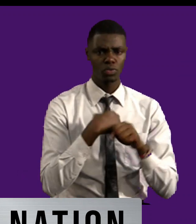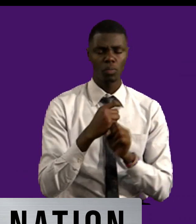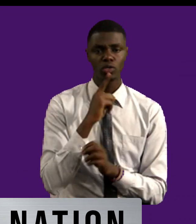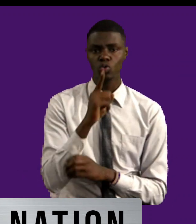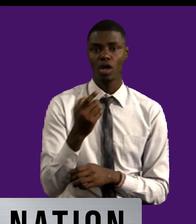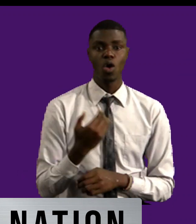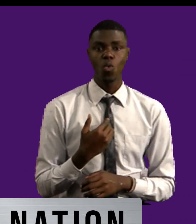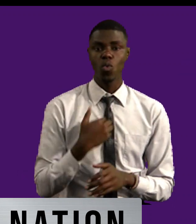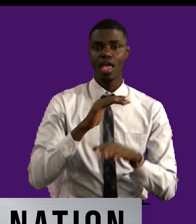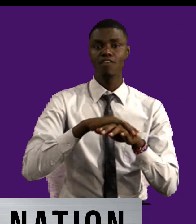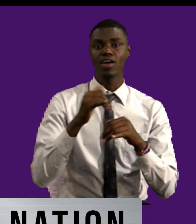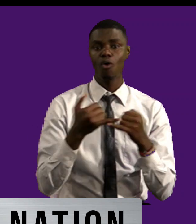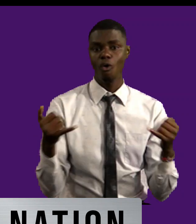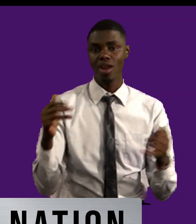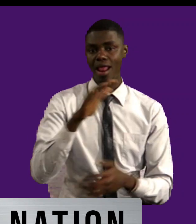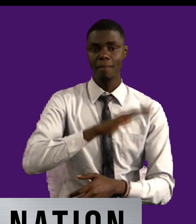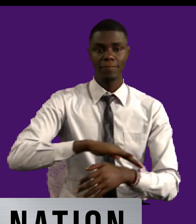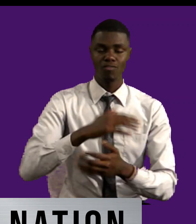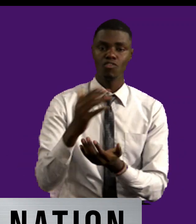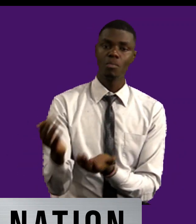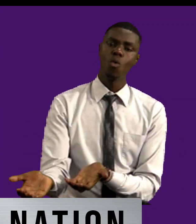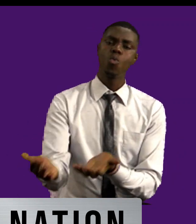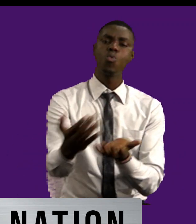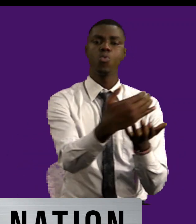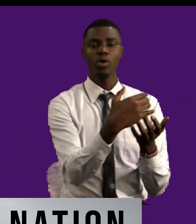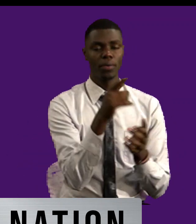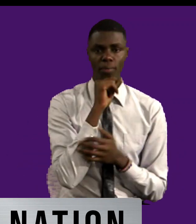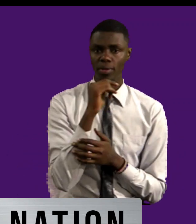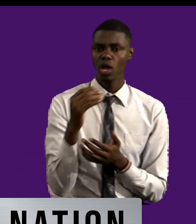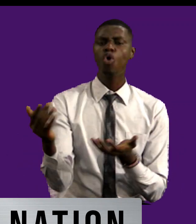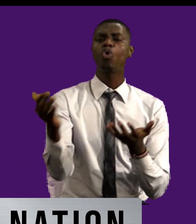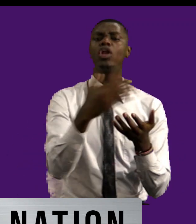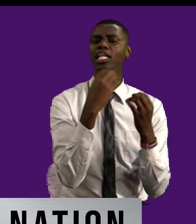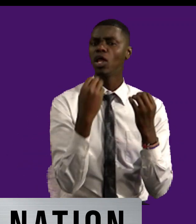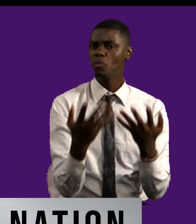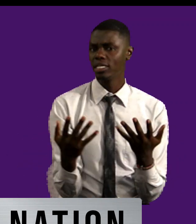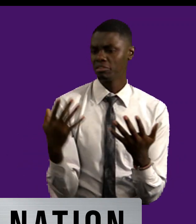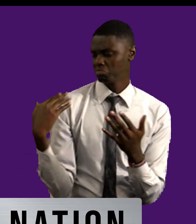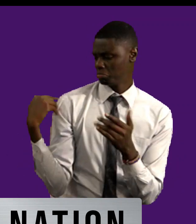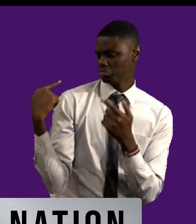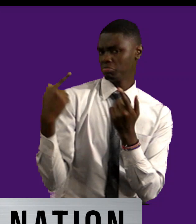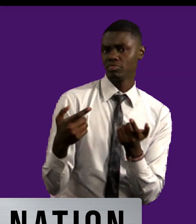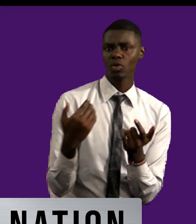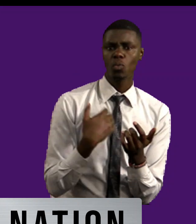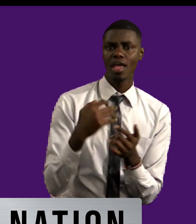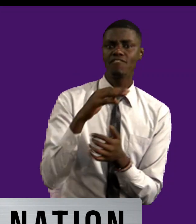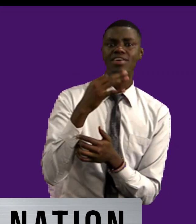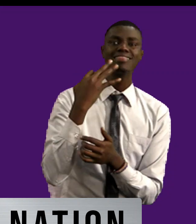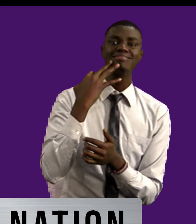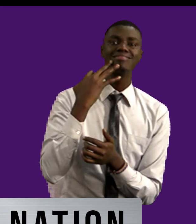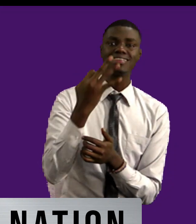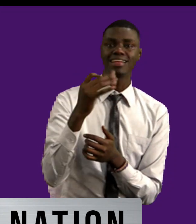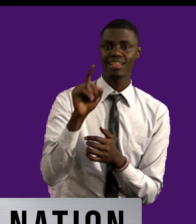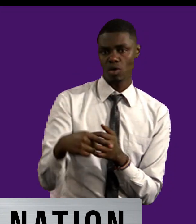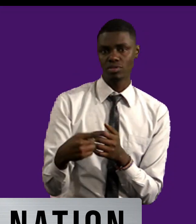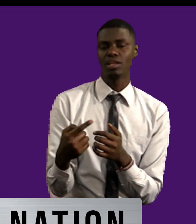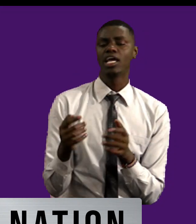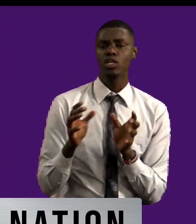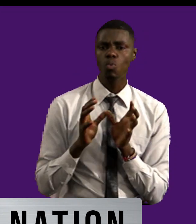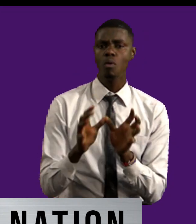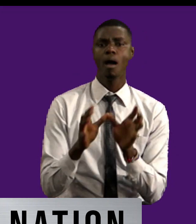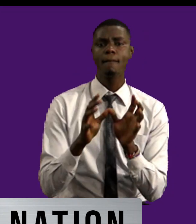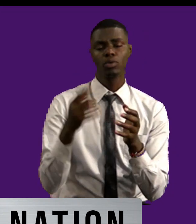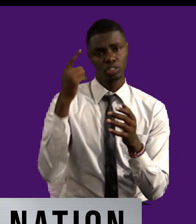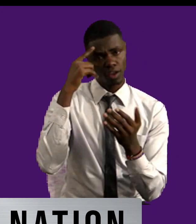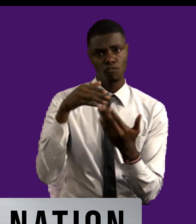that we have online platforms to collect. How many have you collected? We have almost 300,000 now, and we are still pushing for